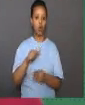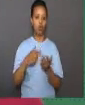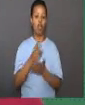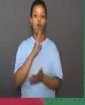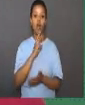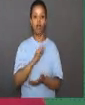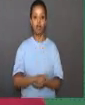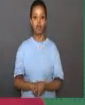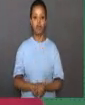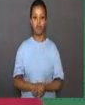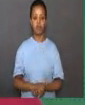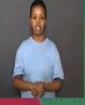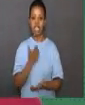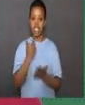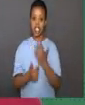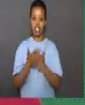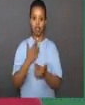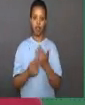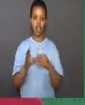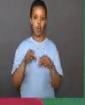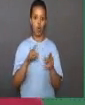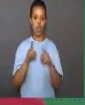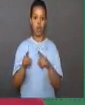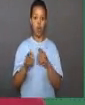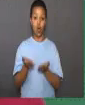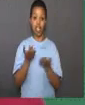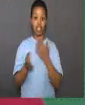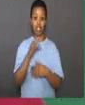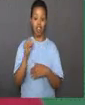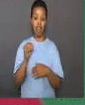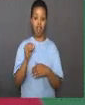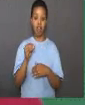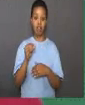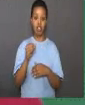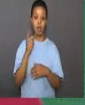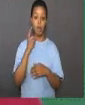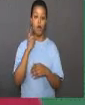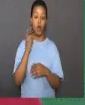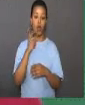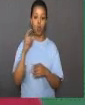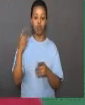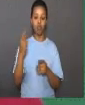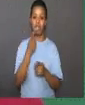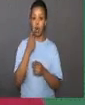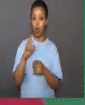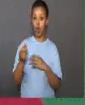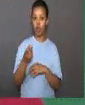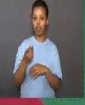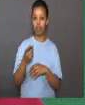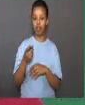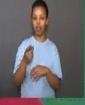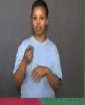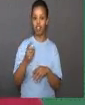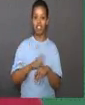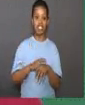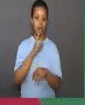water. We discussed the density and freezing properties of water. We